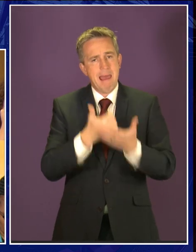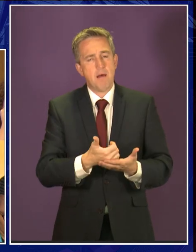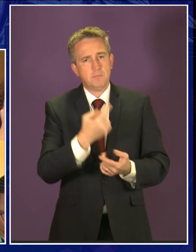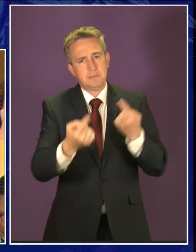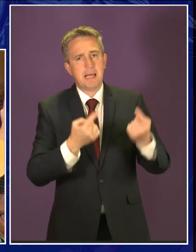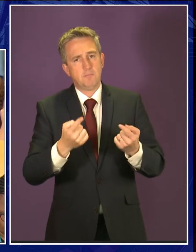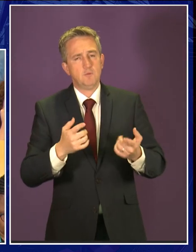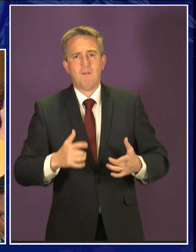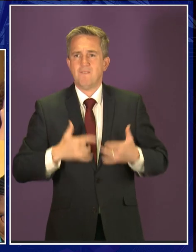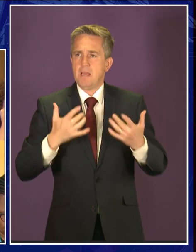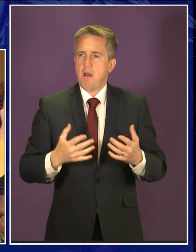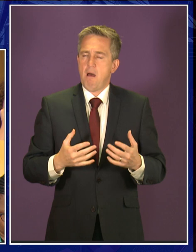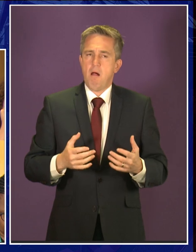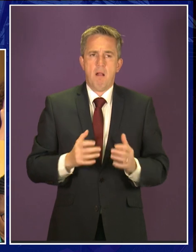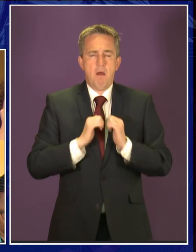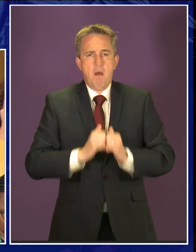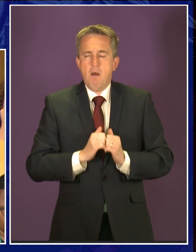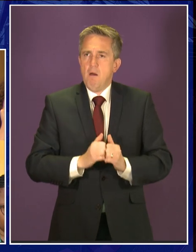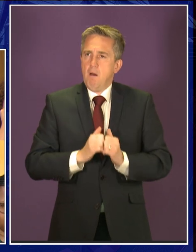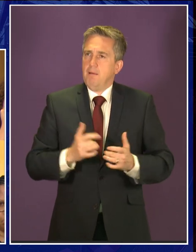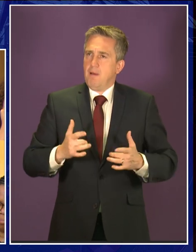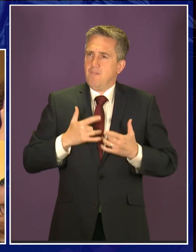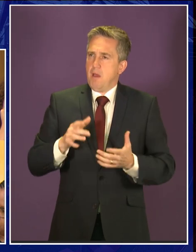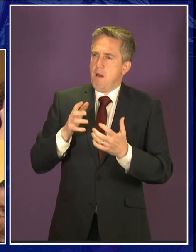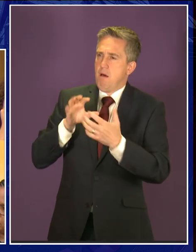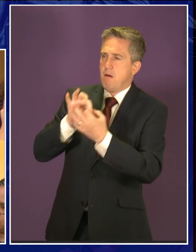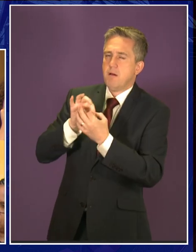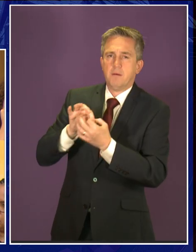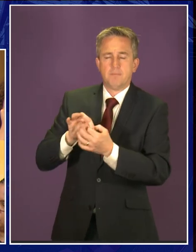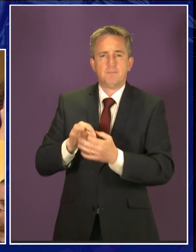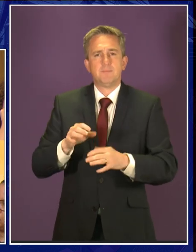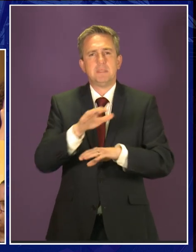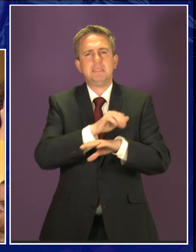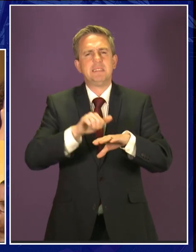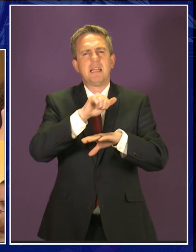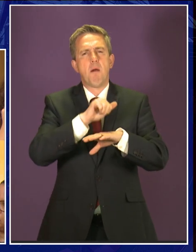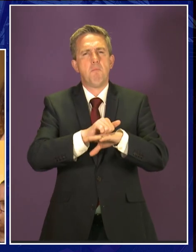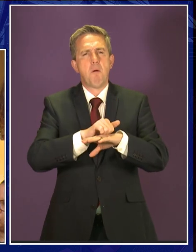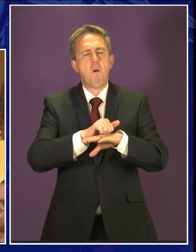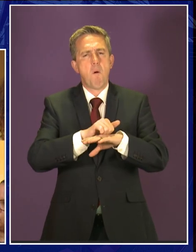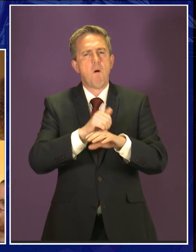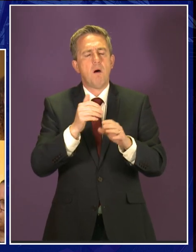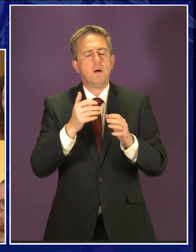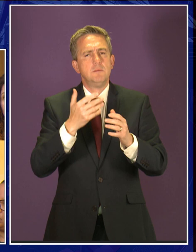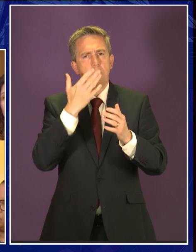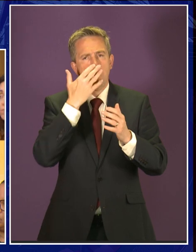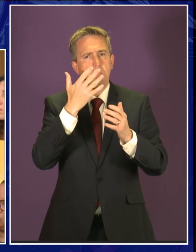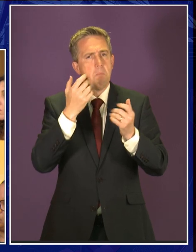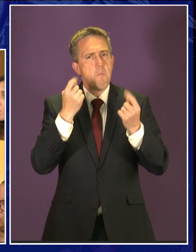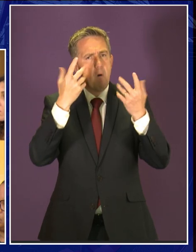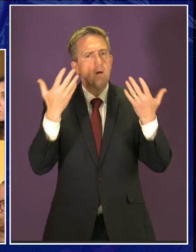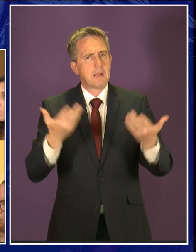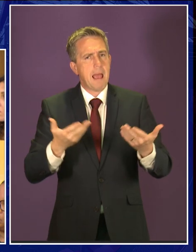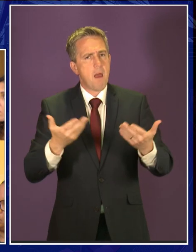him and to make him feel validated as a human being. Singapore is becoming increasingly aware of this, and we have